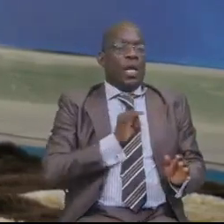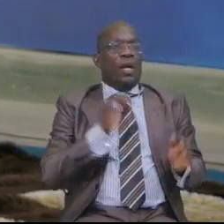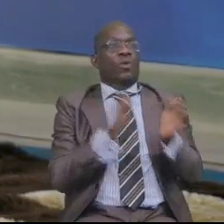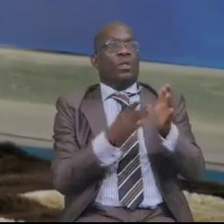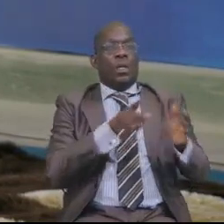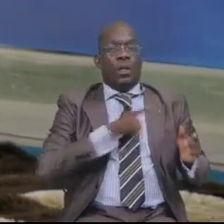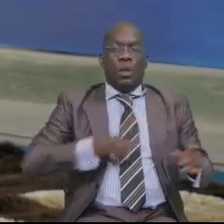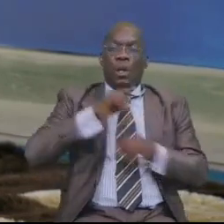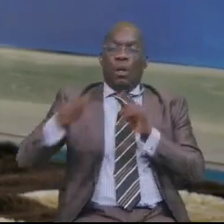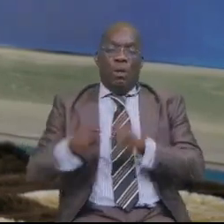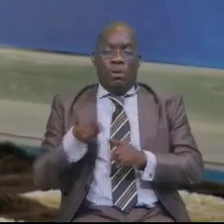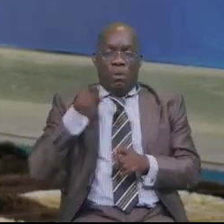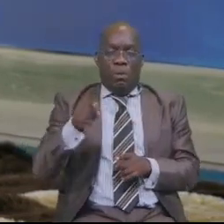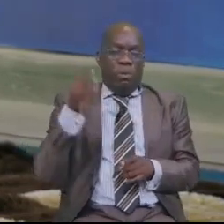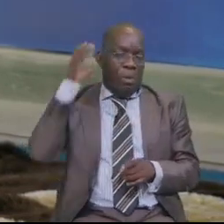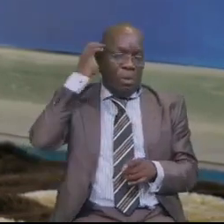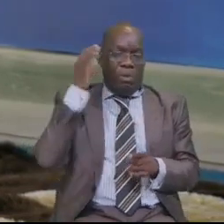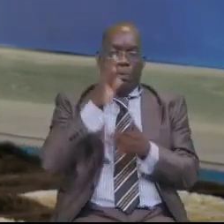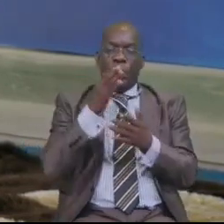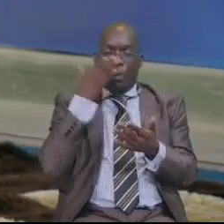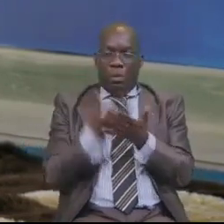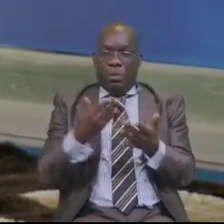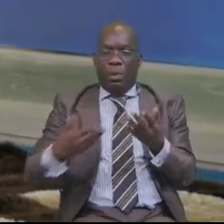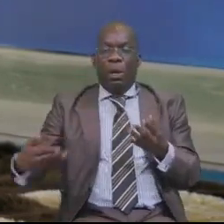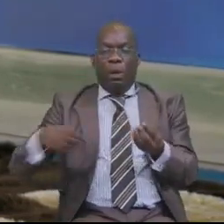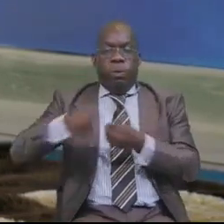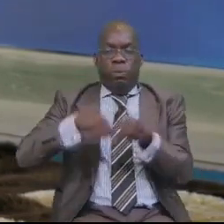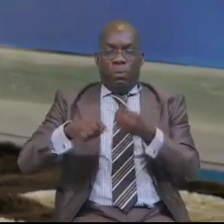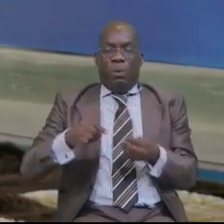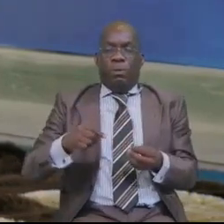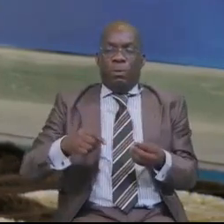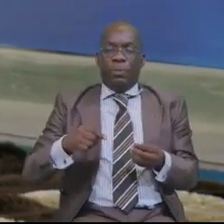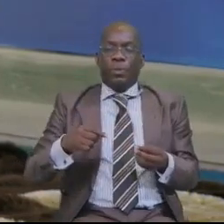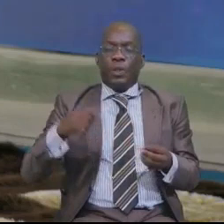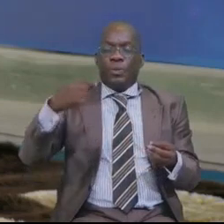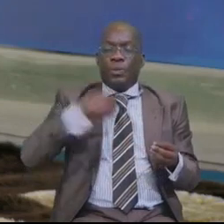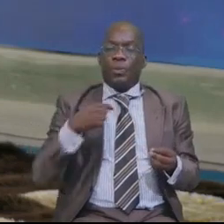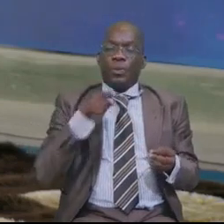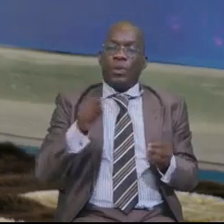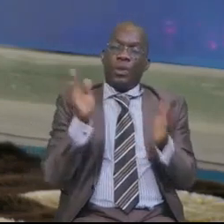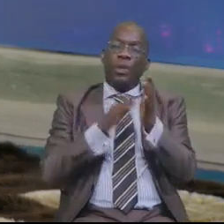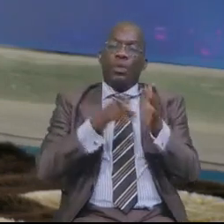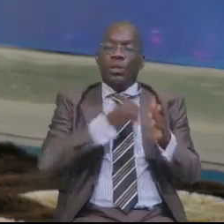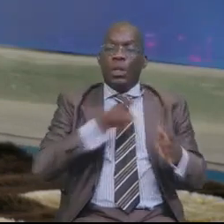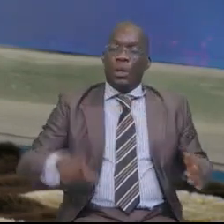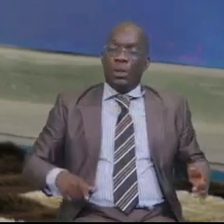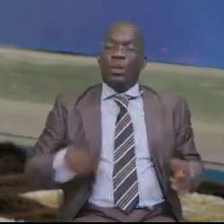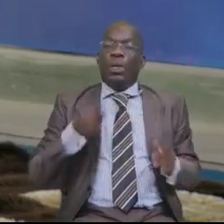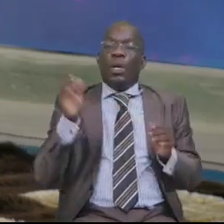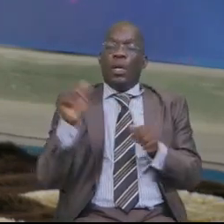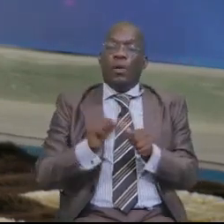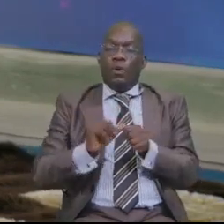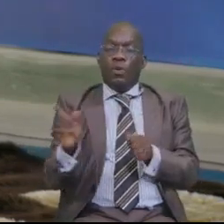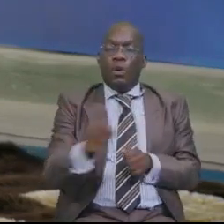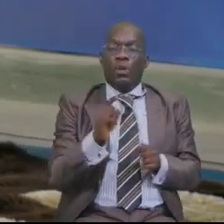happening through my evangelism, he praises the Lord. And everybody concentrates on doing the